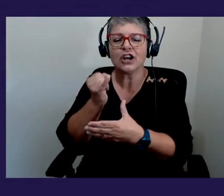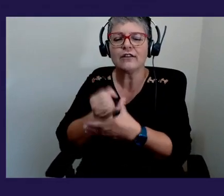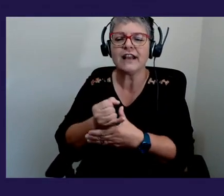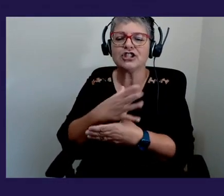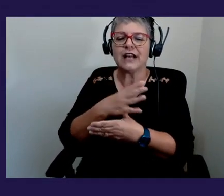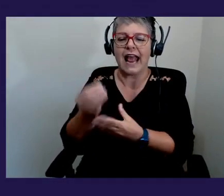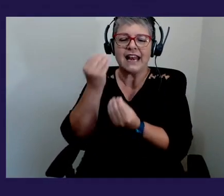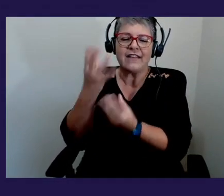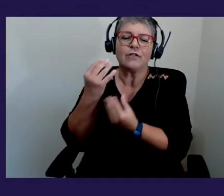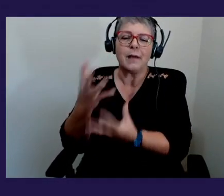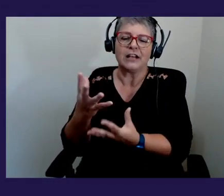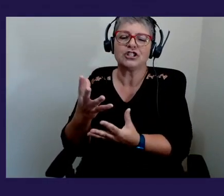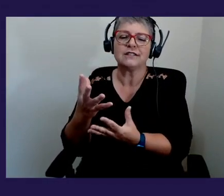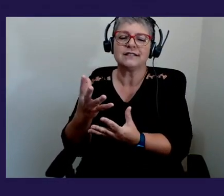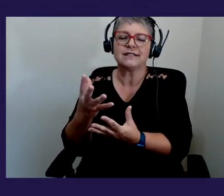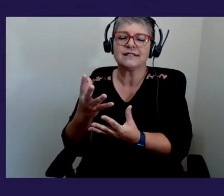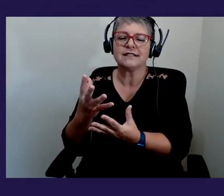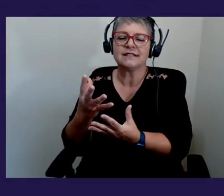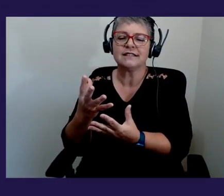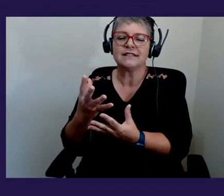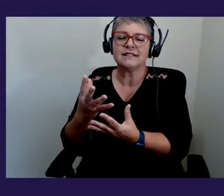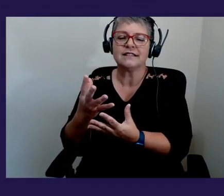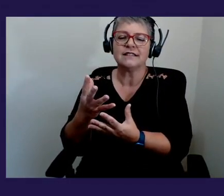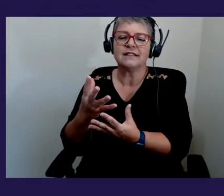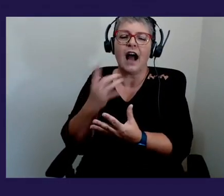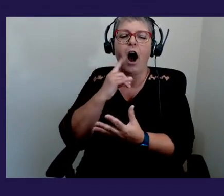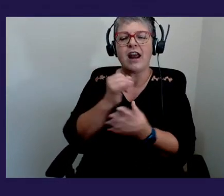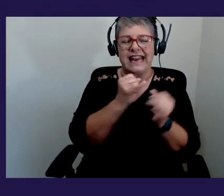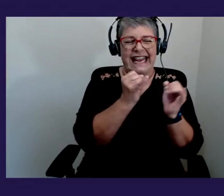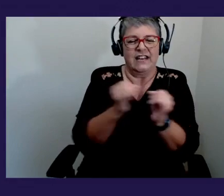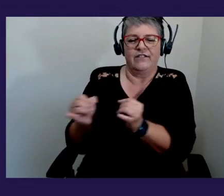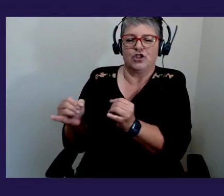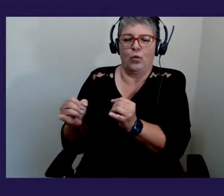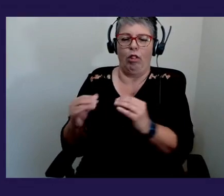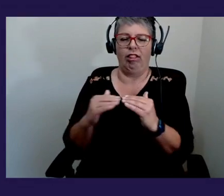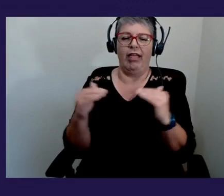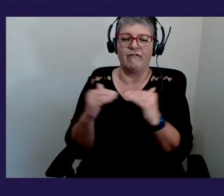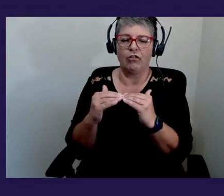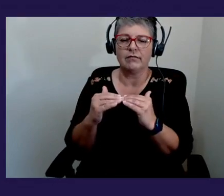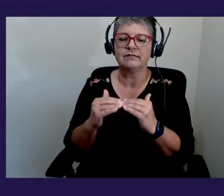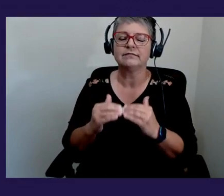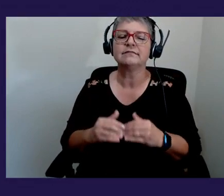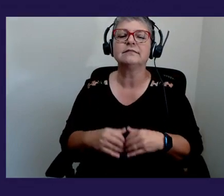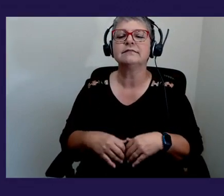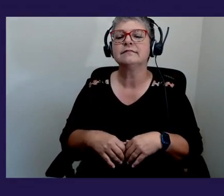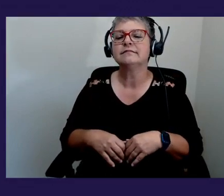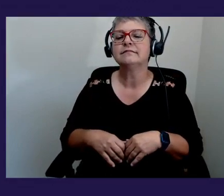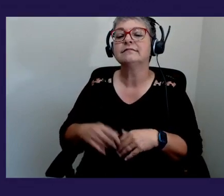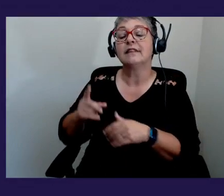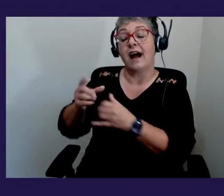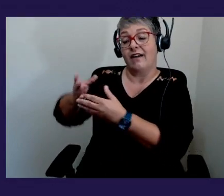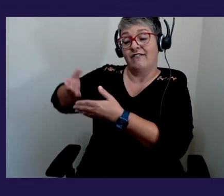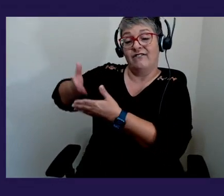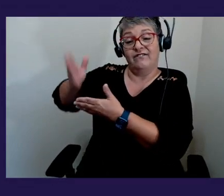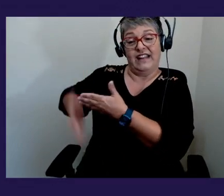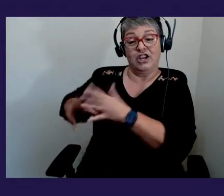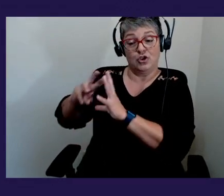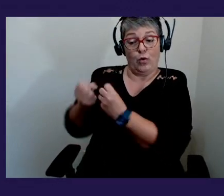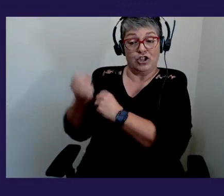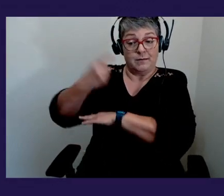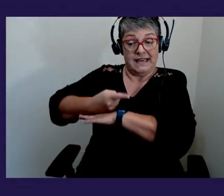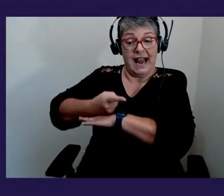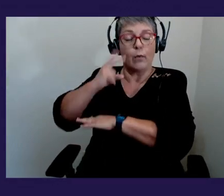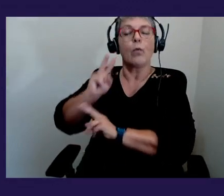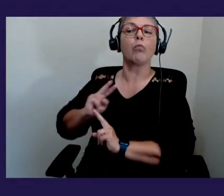levels. And then our final session today will be a roundtable discussion that I will chair, in which we all looked at the future and